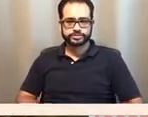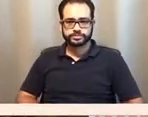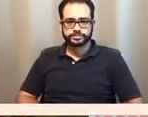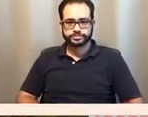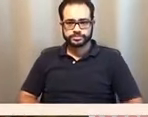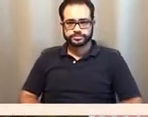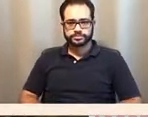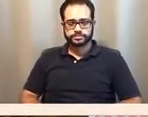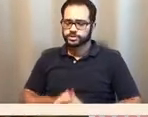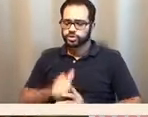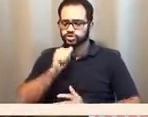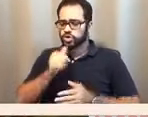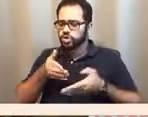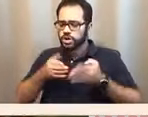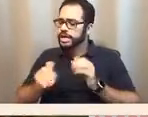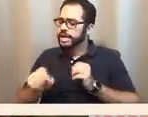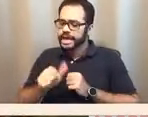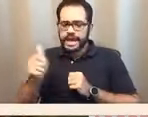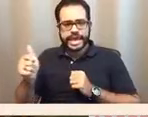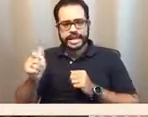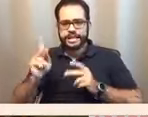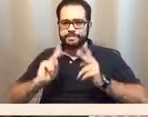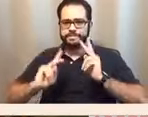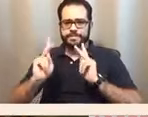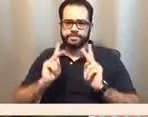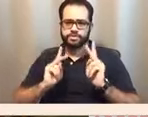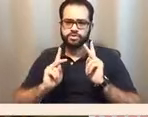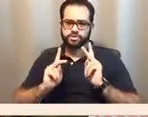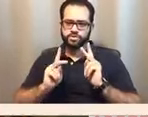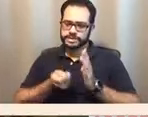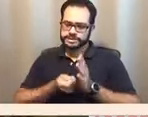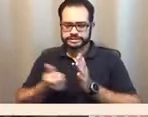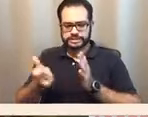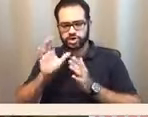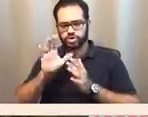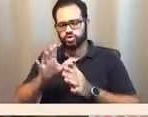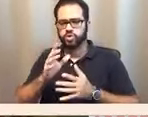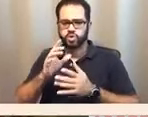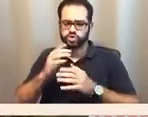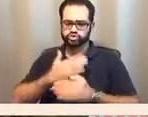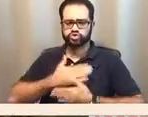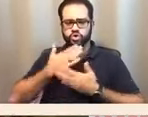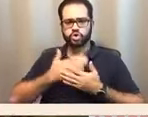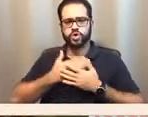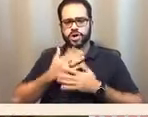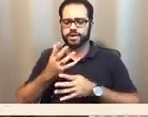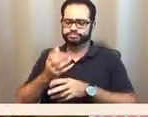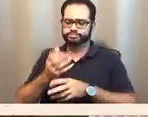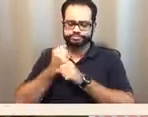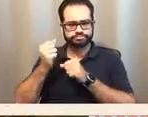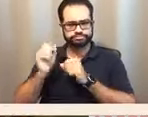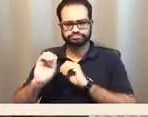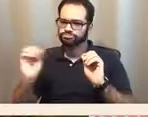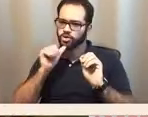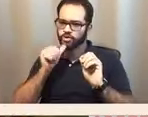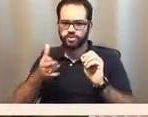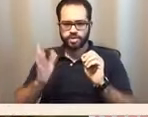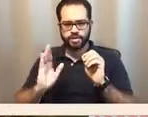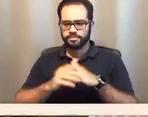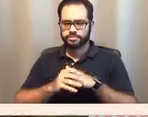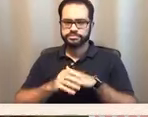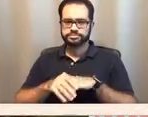anybody, that's a song, don't let anybody take your joy away from you. You know, your